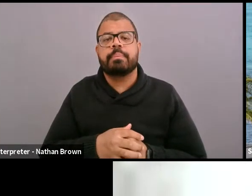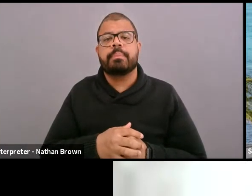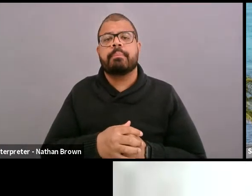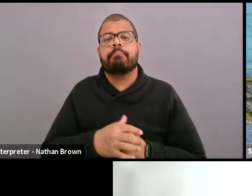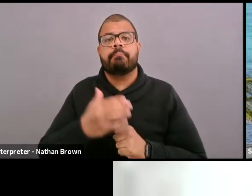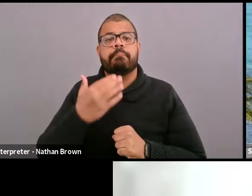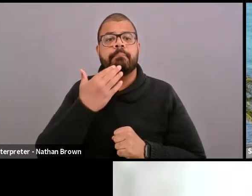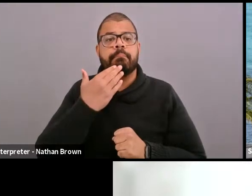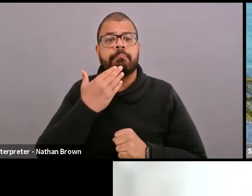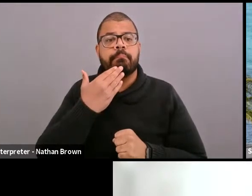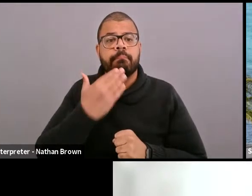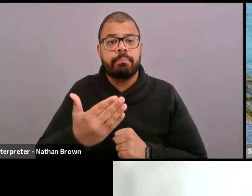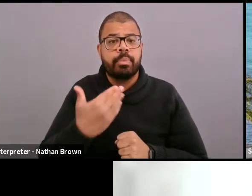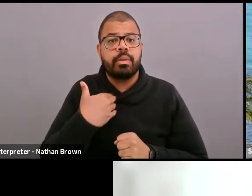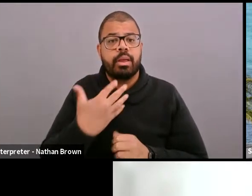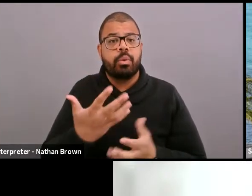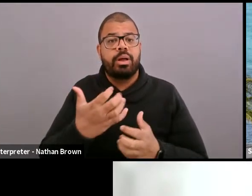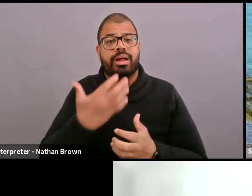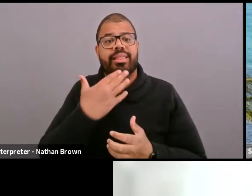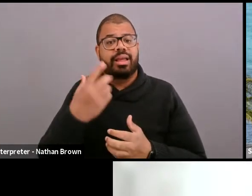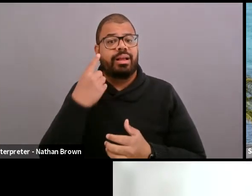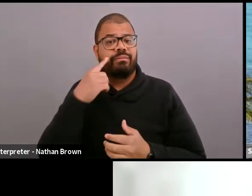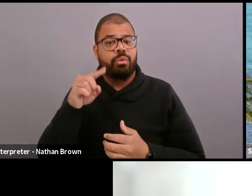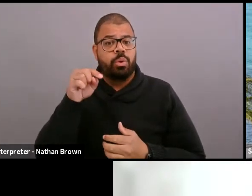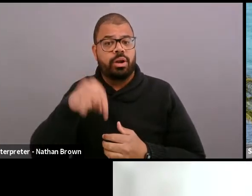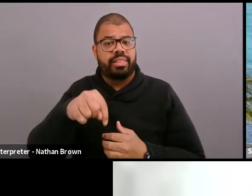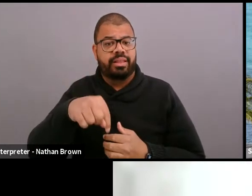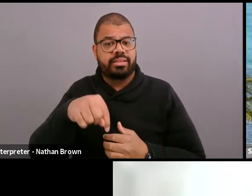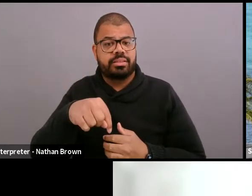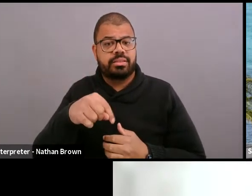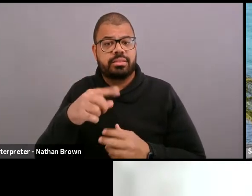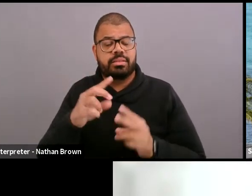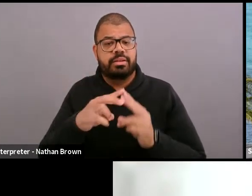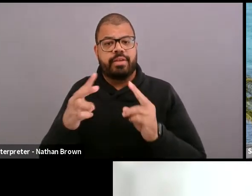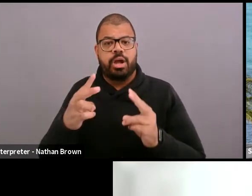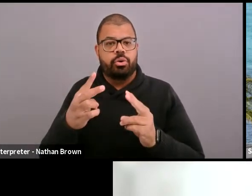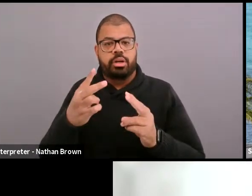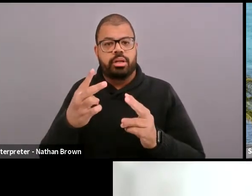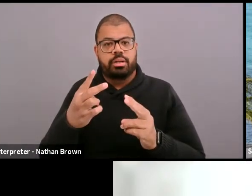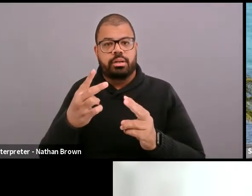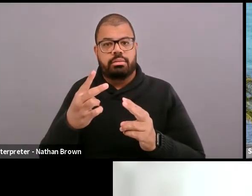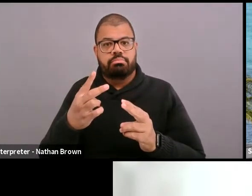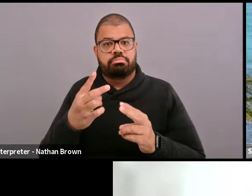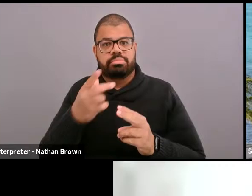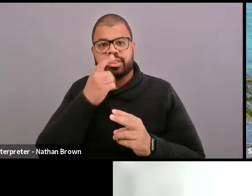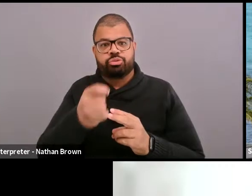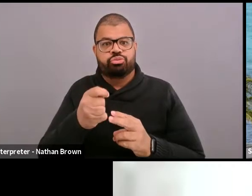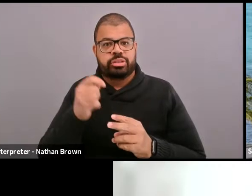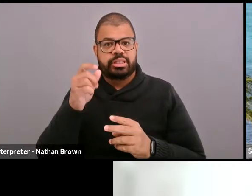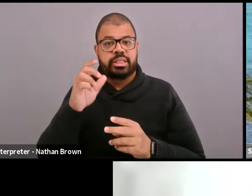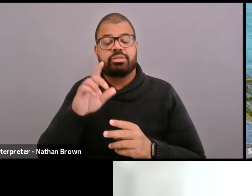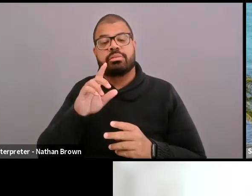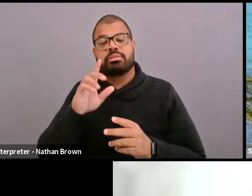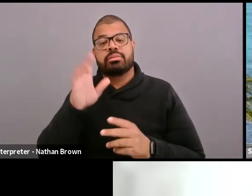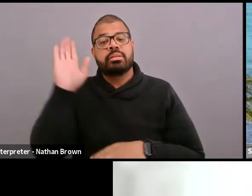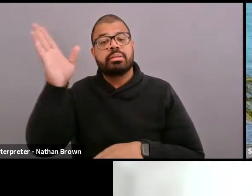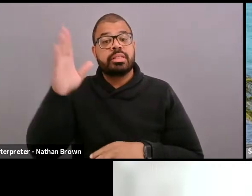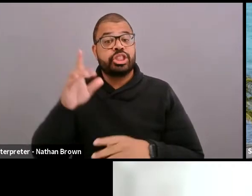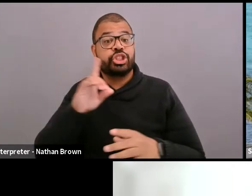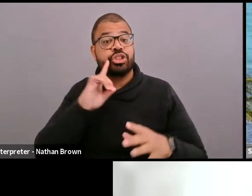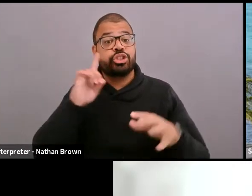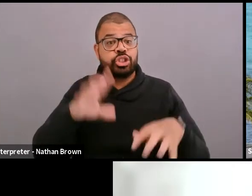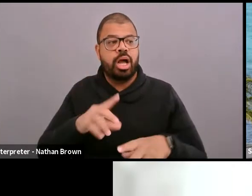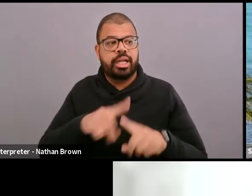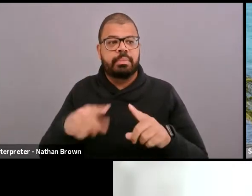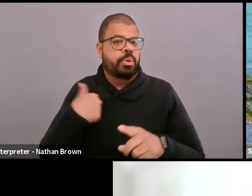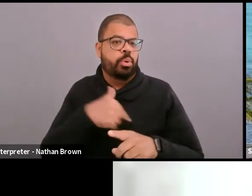to thank our colleagues for this informative presentation, because even it was shocking, but it was very informative